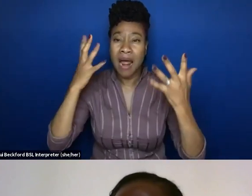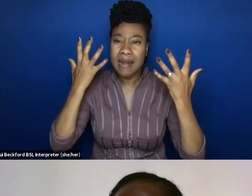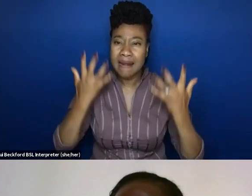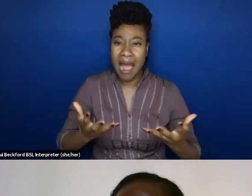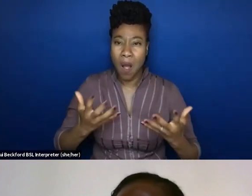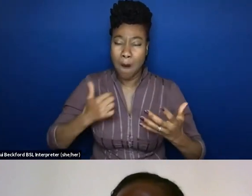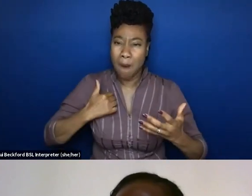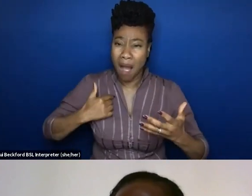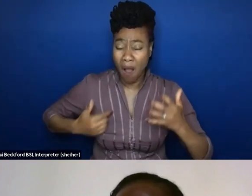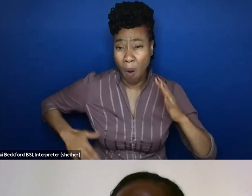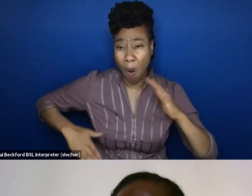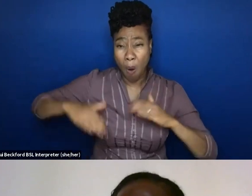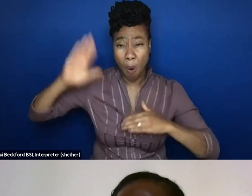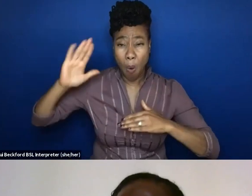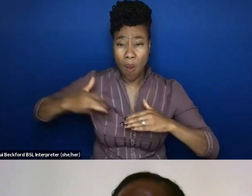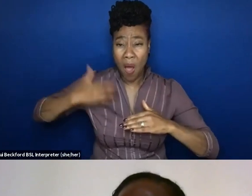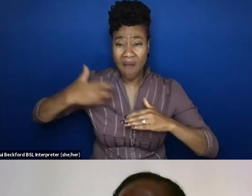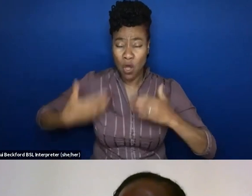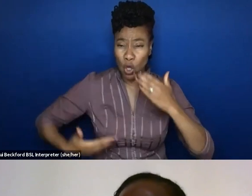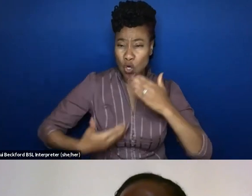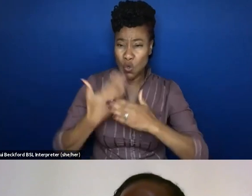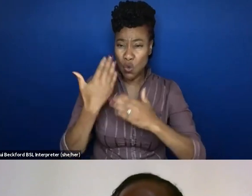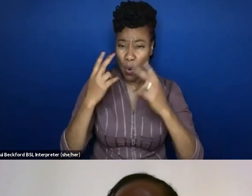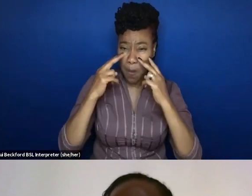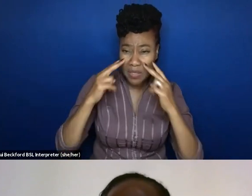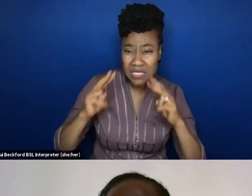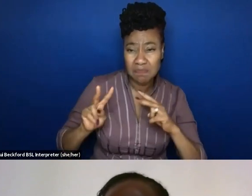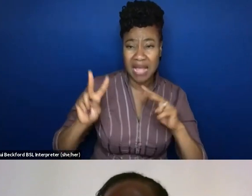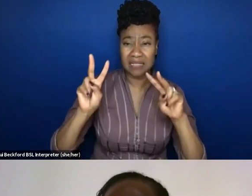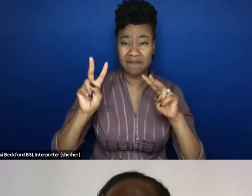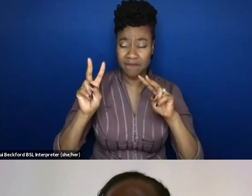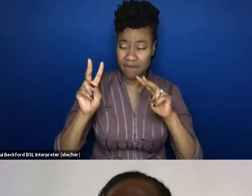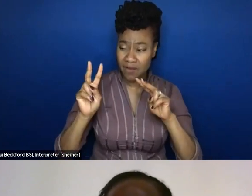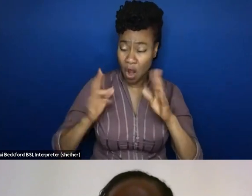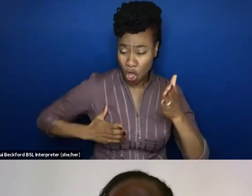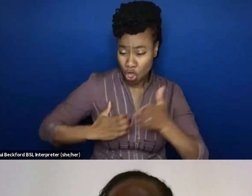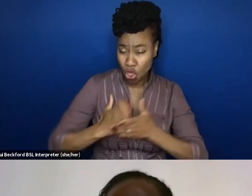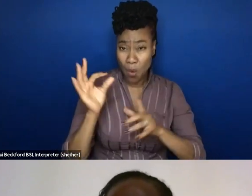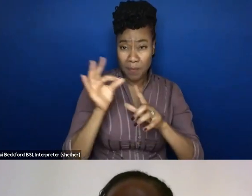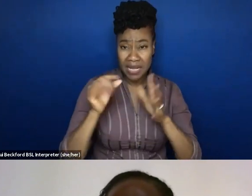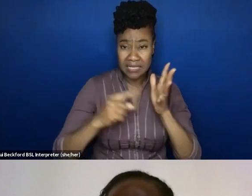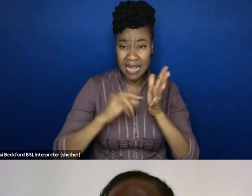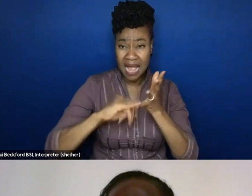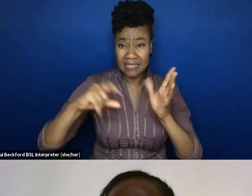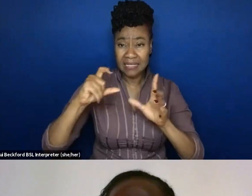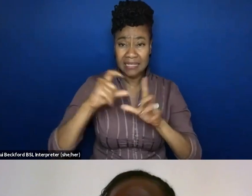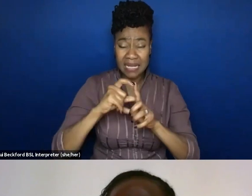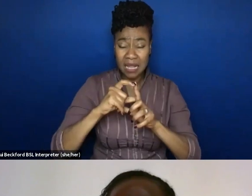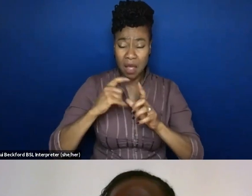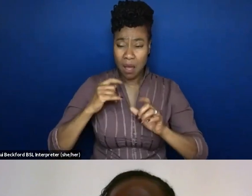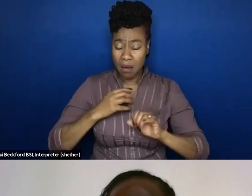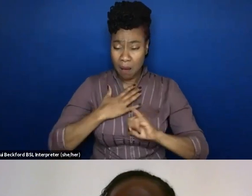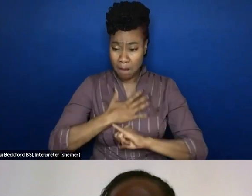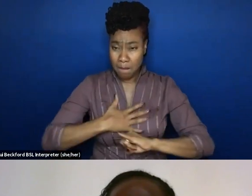new perspective. In moving through post-traumatic stress, I have discovered some